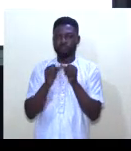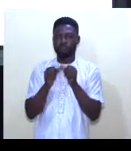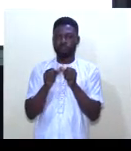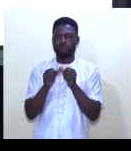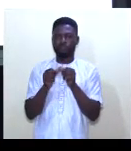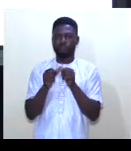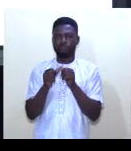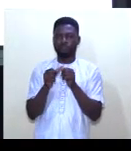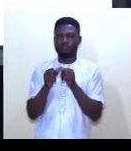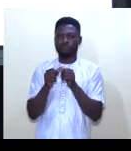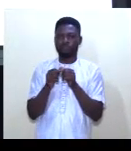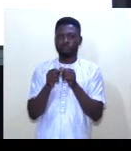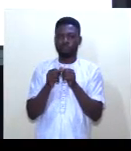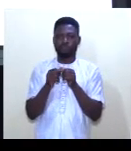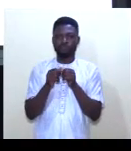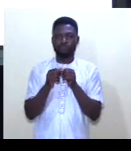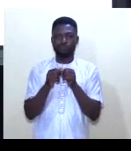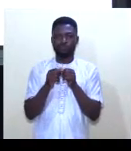Moving on.